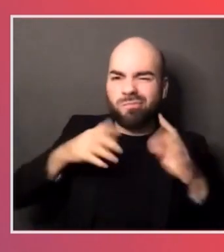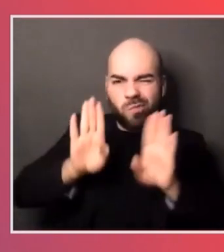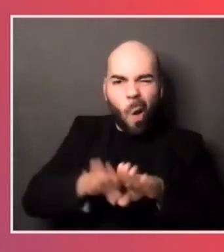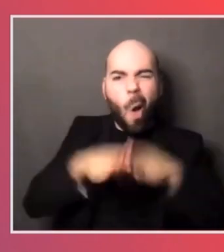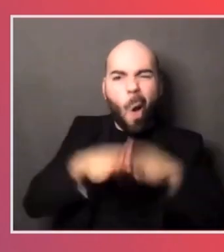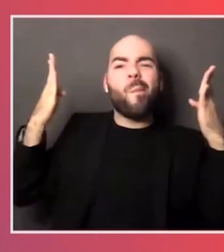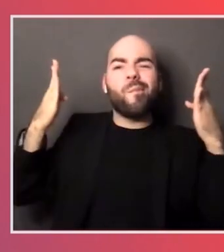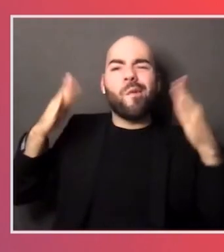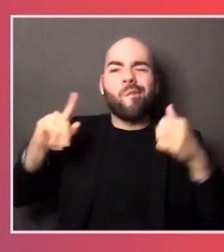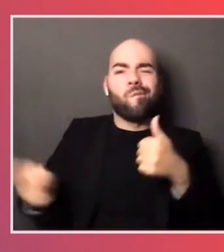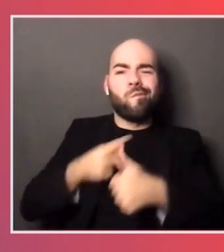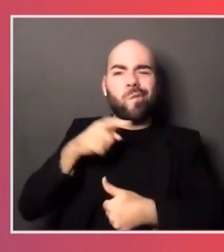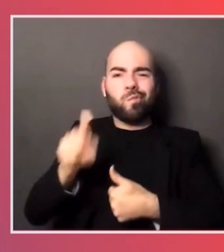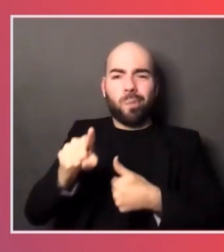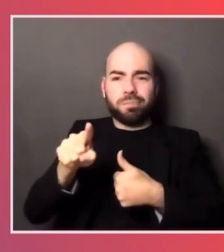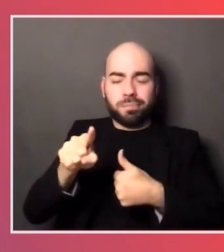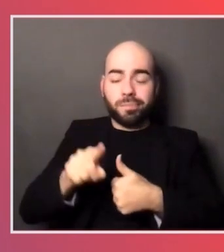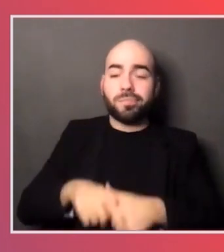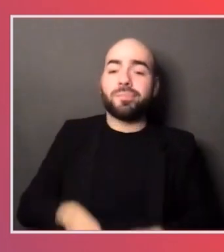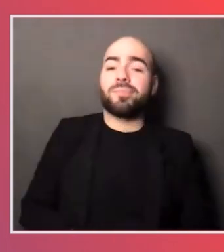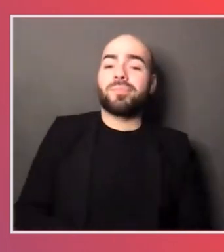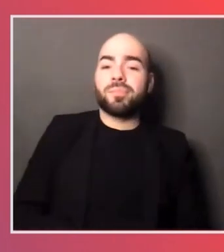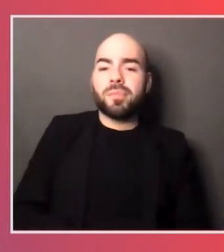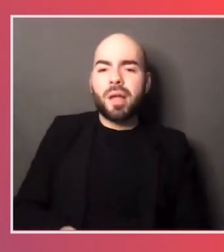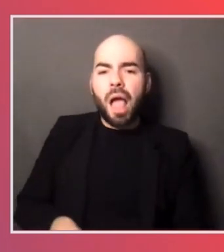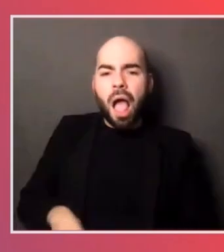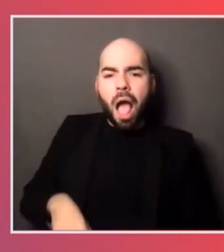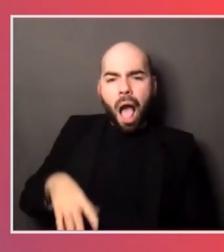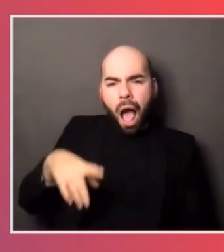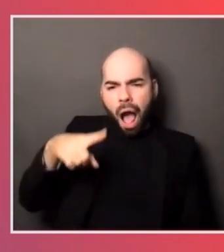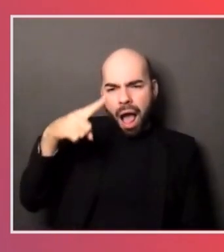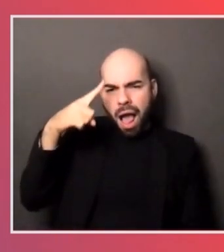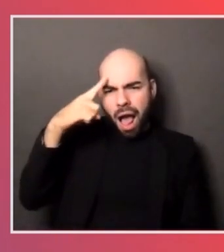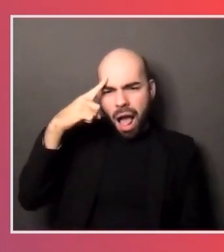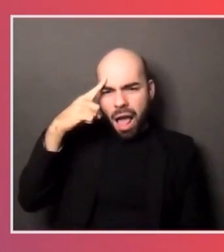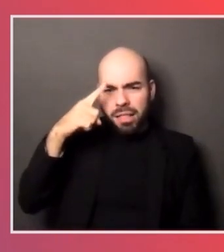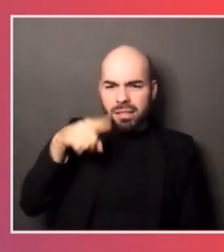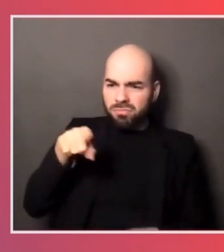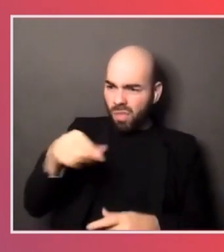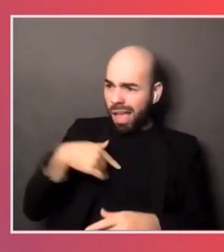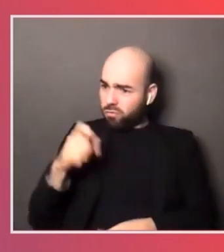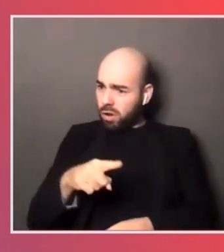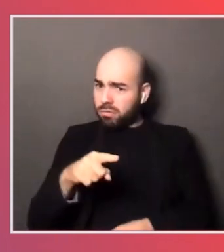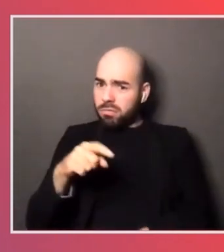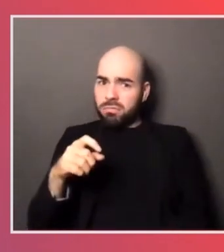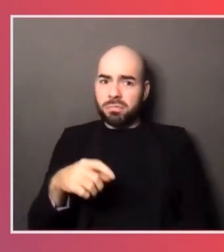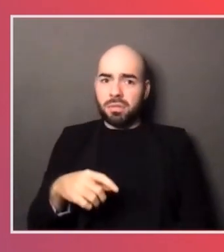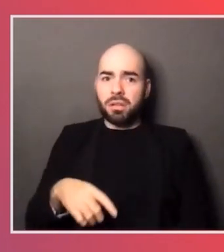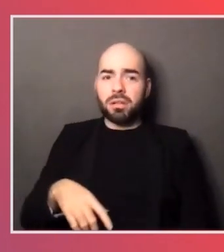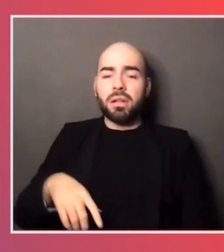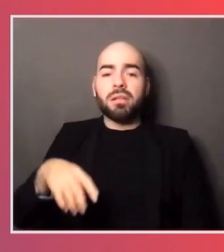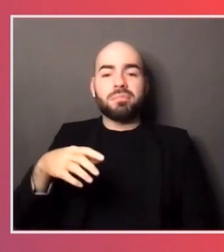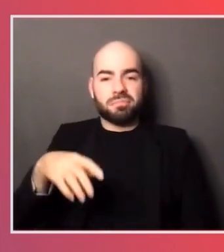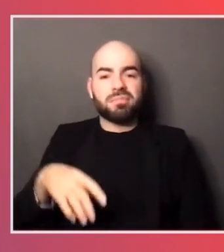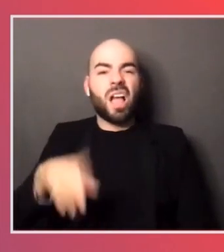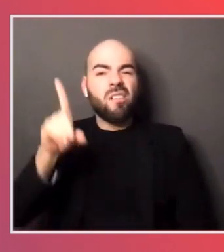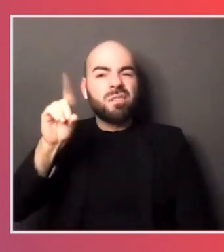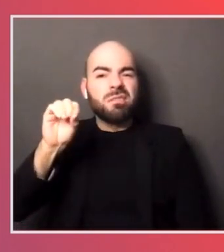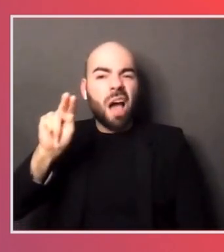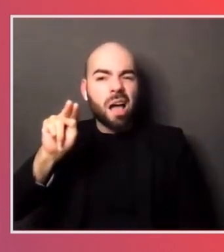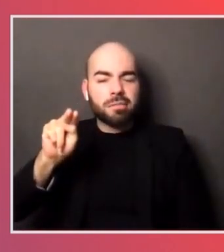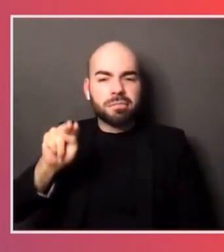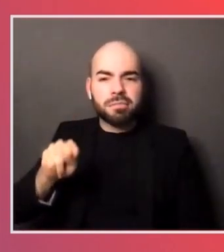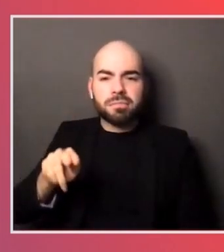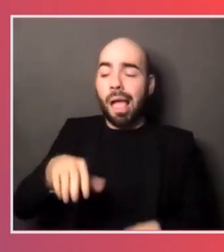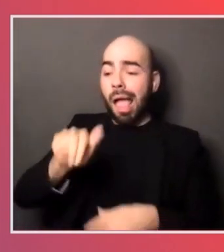a question for Don. Yeah, the question is for Don. So this is Amanda from Montana, and she asks,